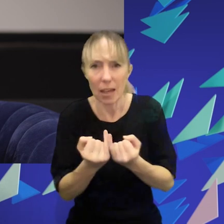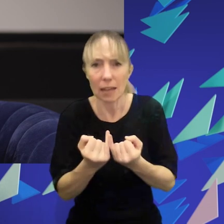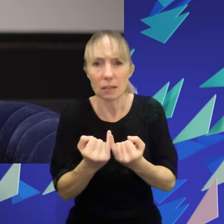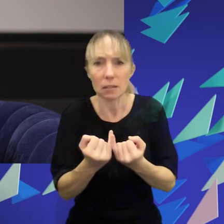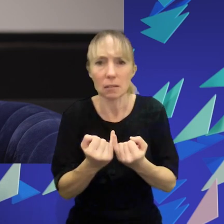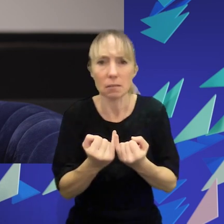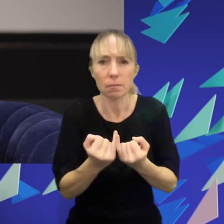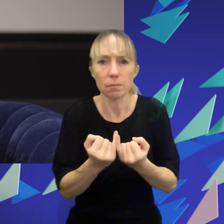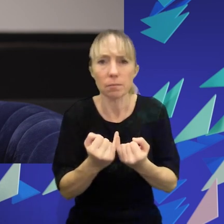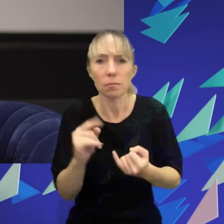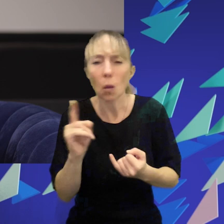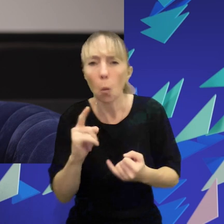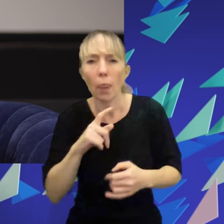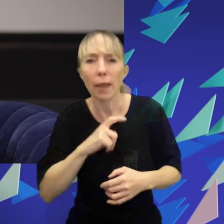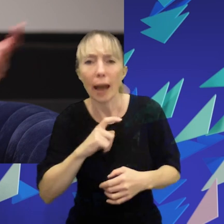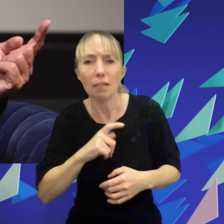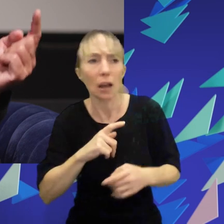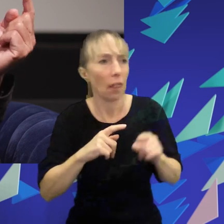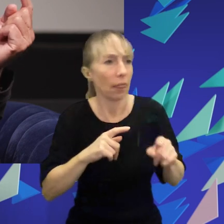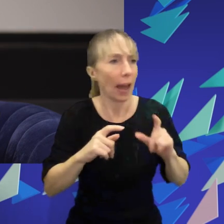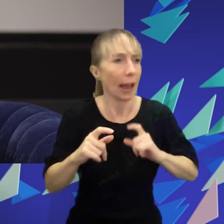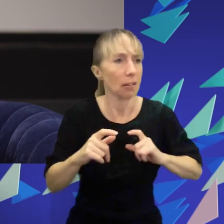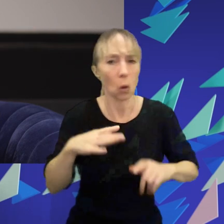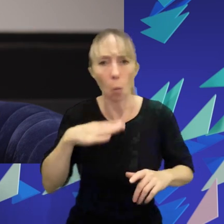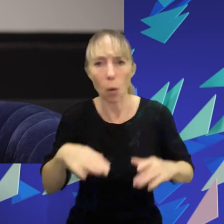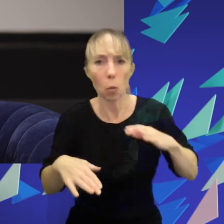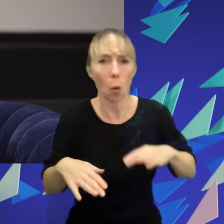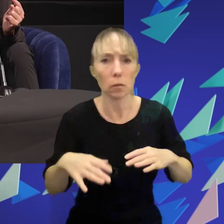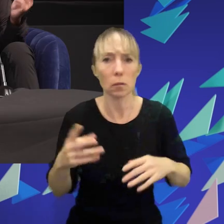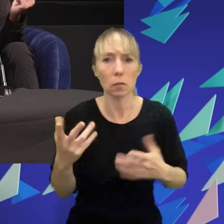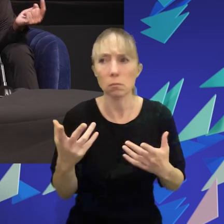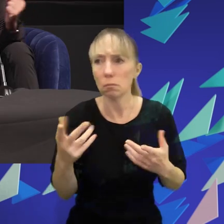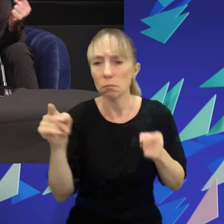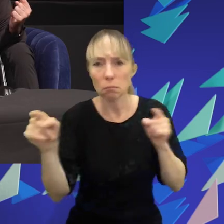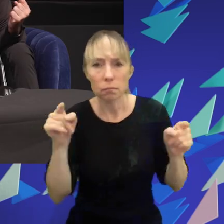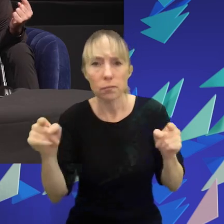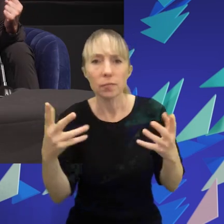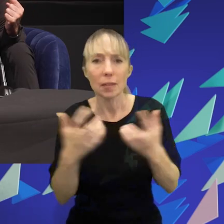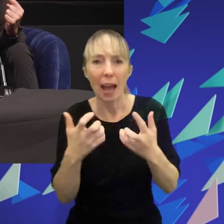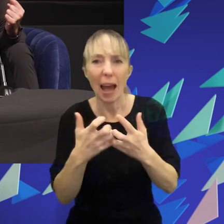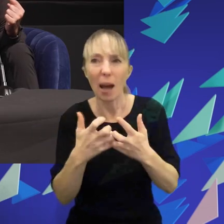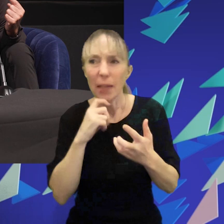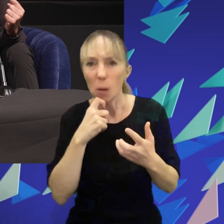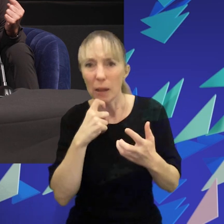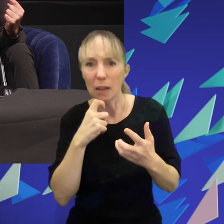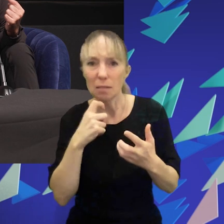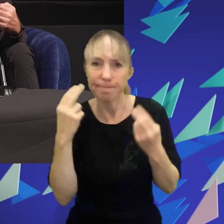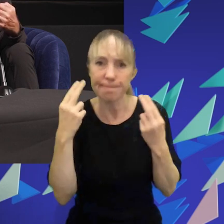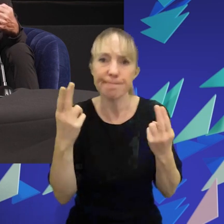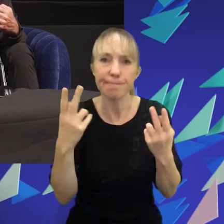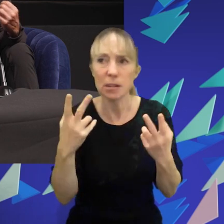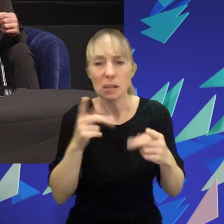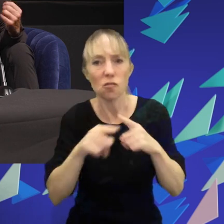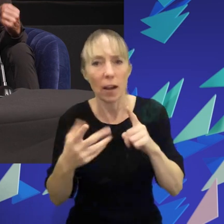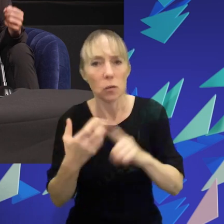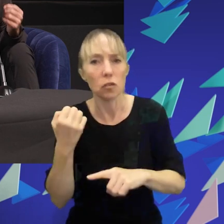is the conflict about, what this character and what this character wants each of them, and how each of them will fight for it. And I